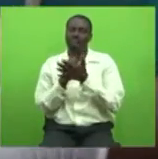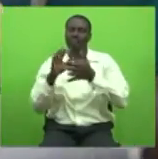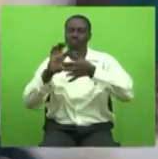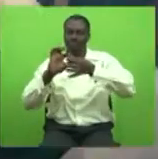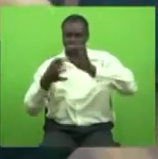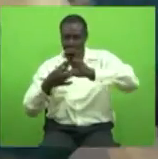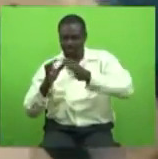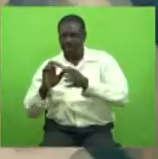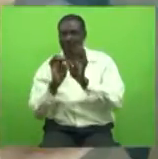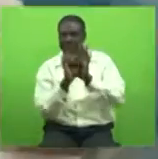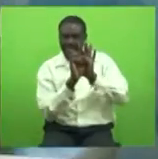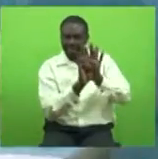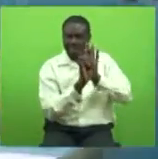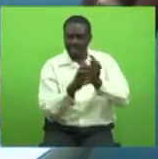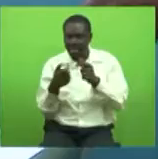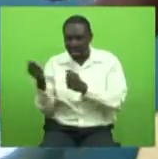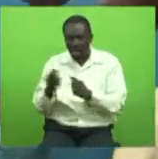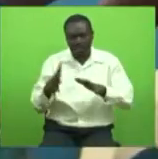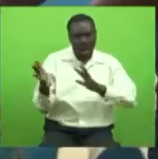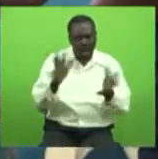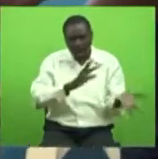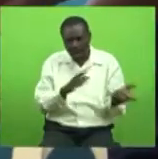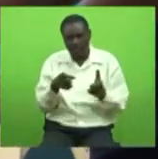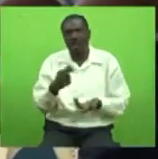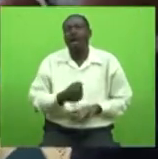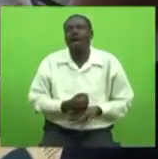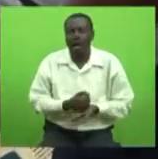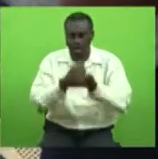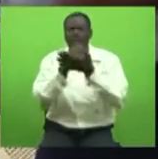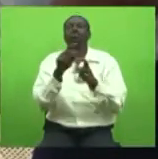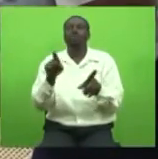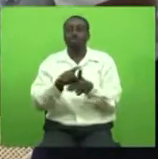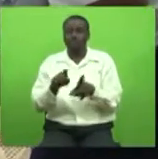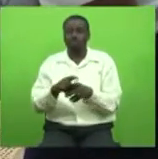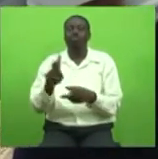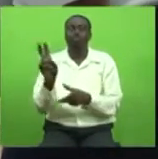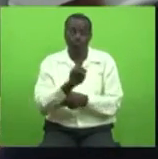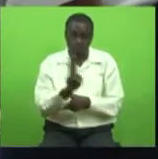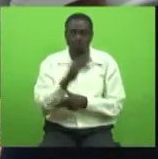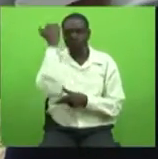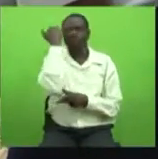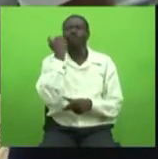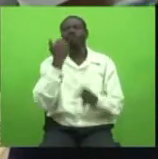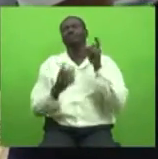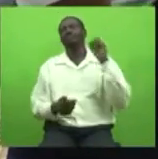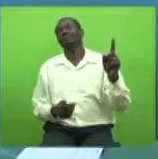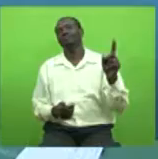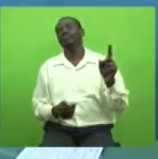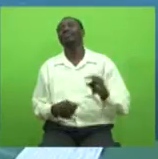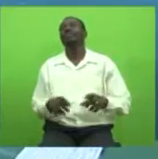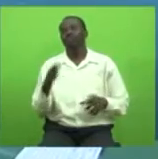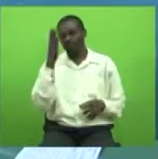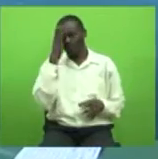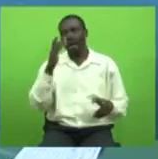copy that can be used for legal purposes, showing what specimen was collected, where it was sent, and